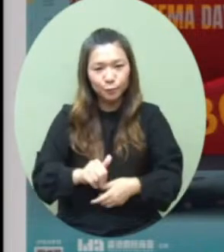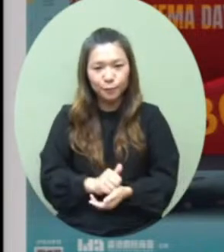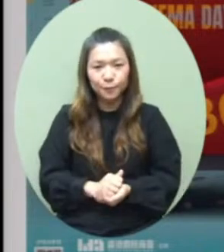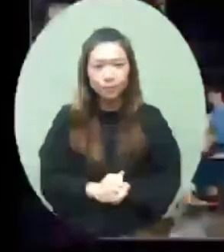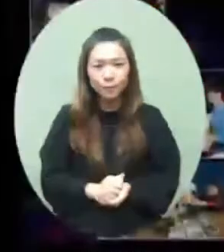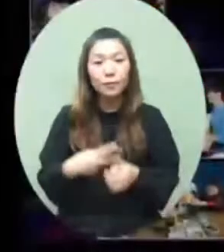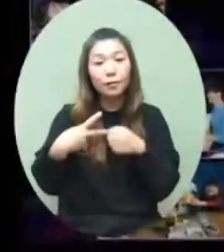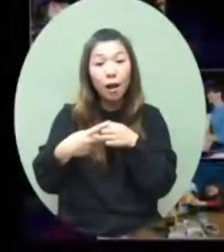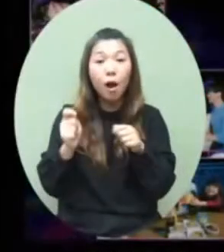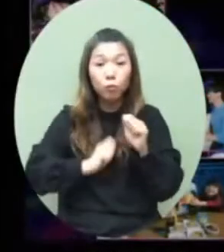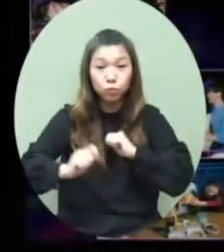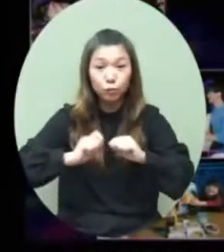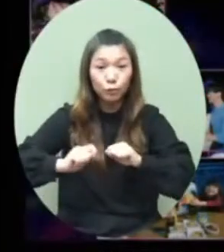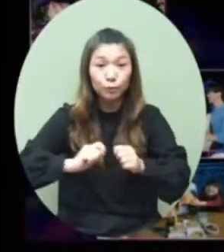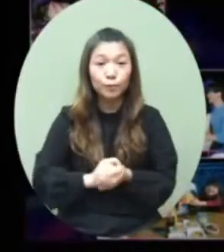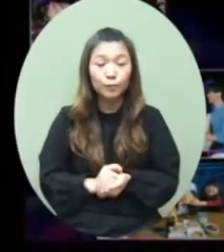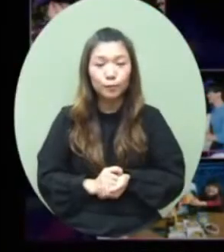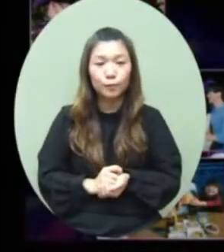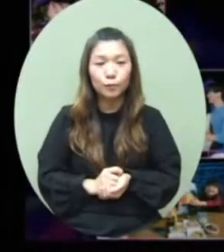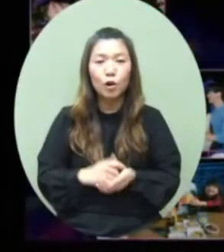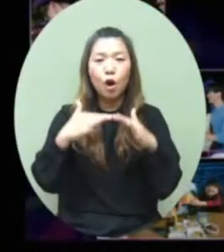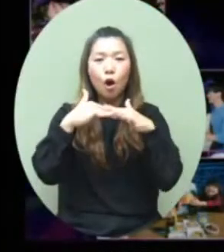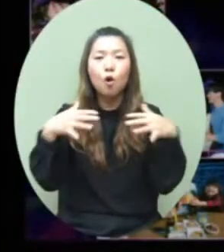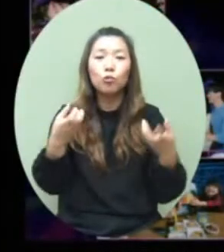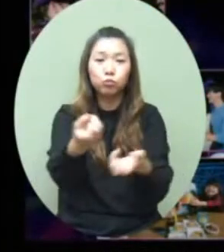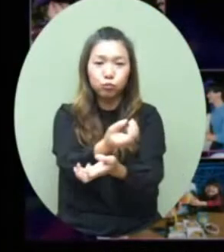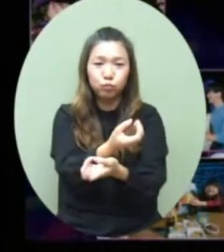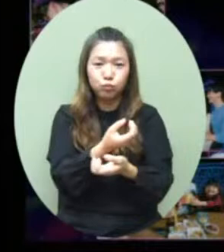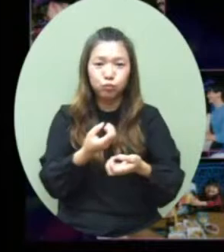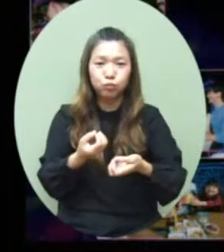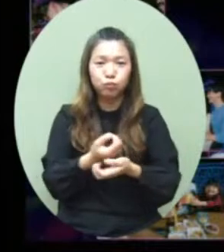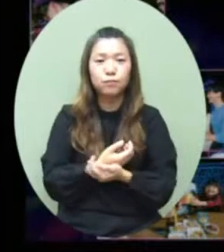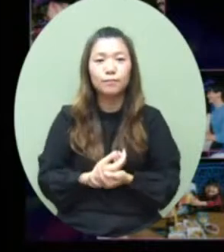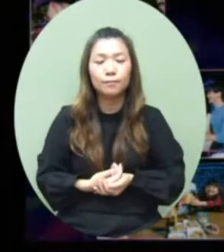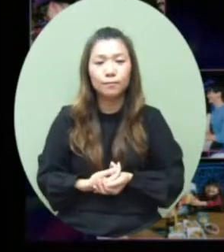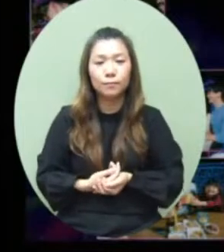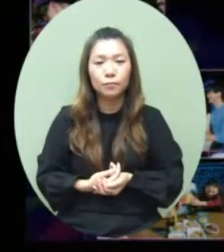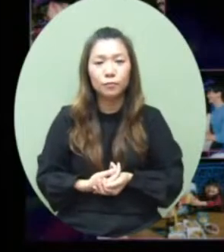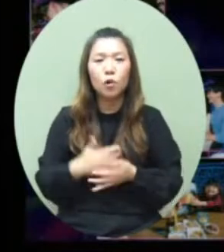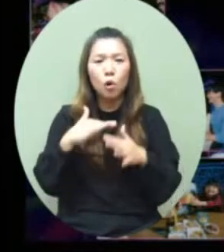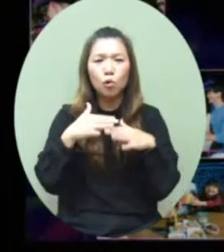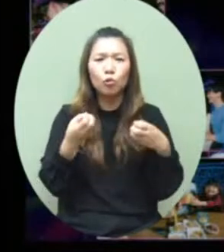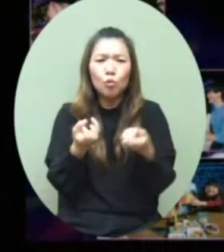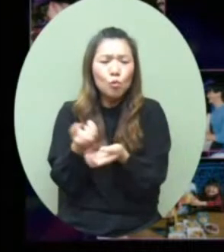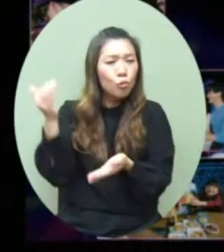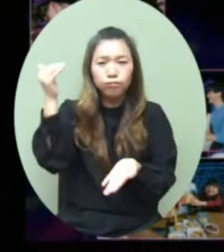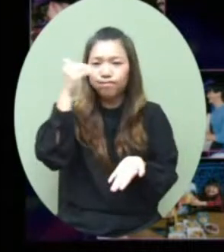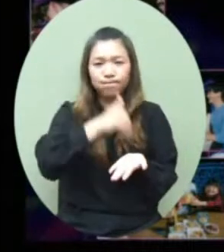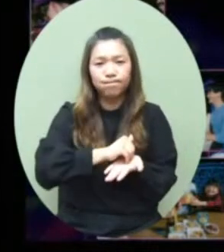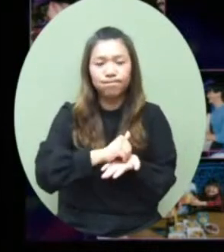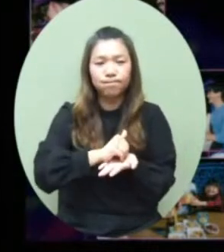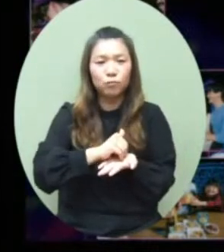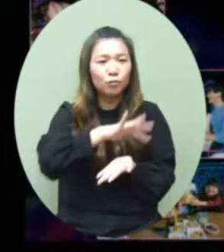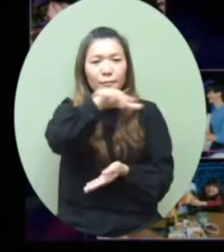make announcements in relation to the details. The second event is Ocean Park